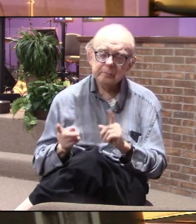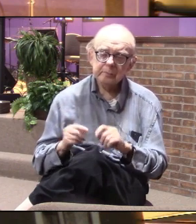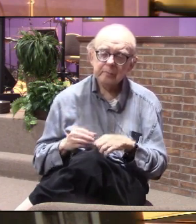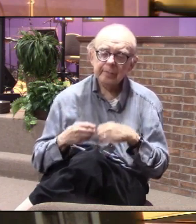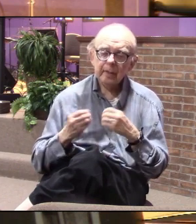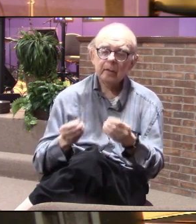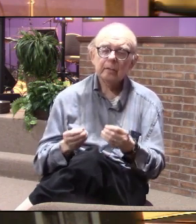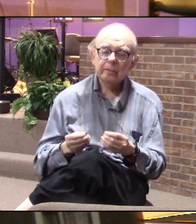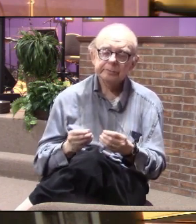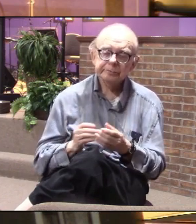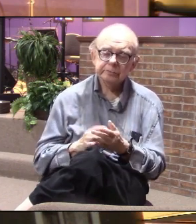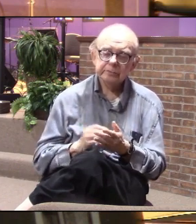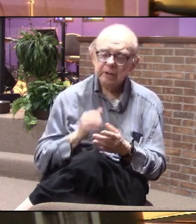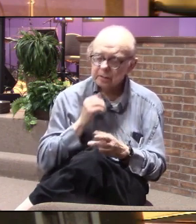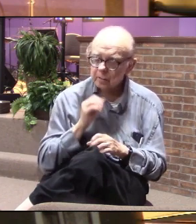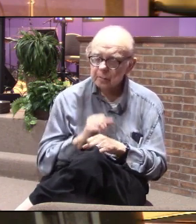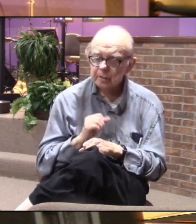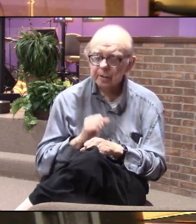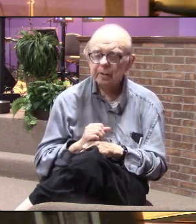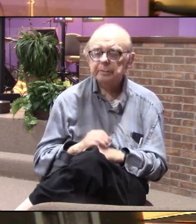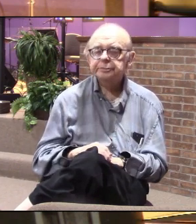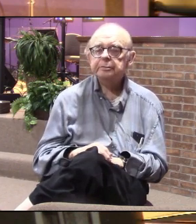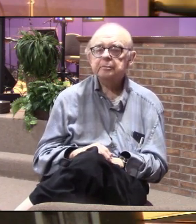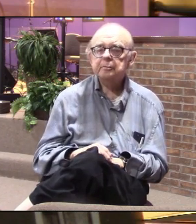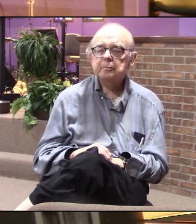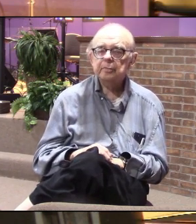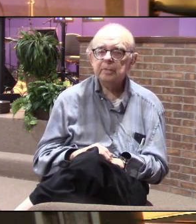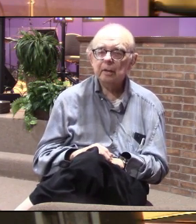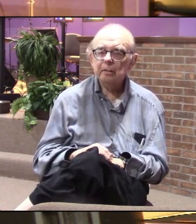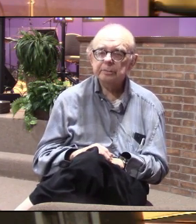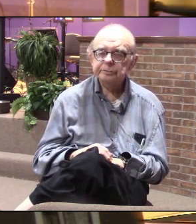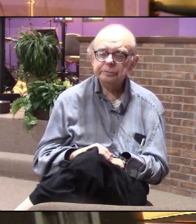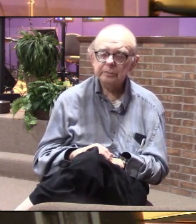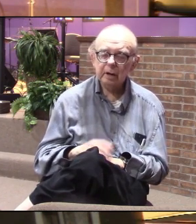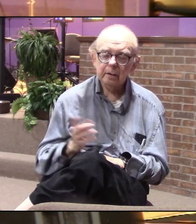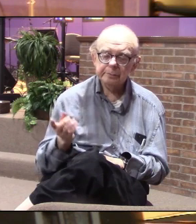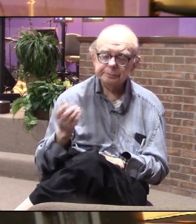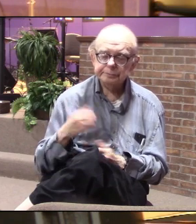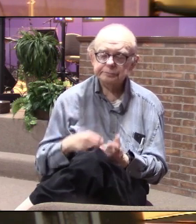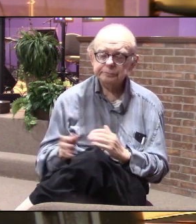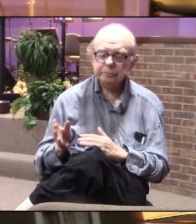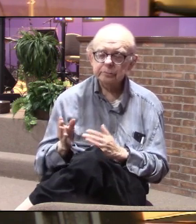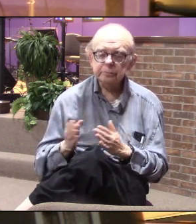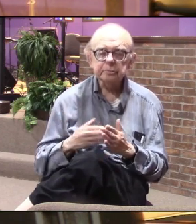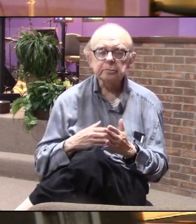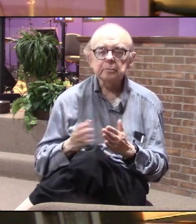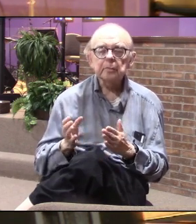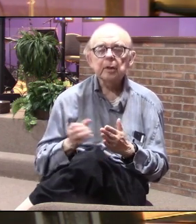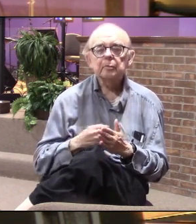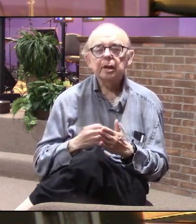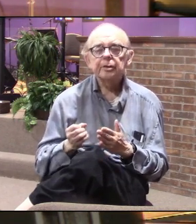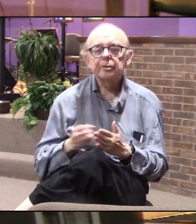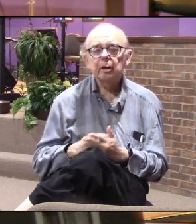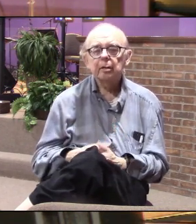them medication that doesn't work, they come in there and they play a song.